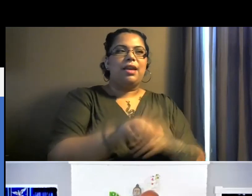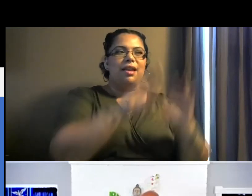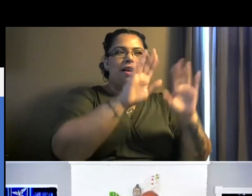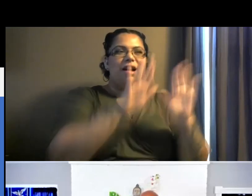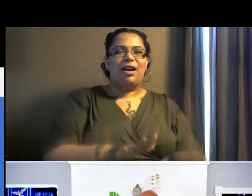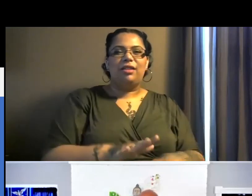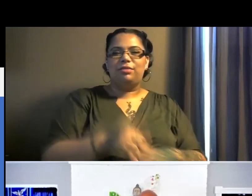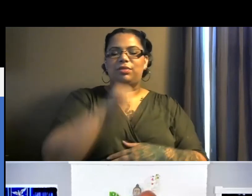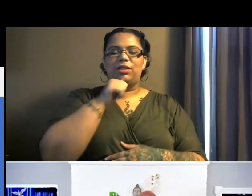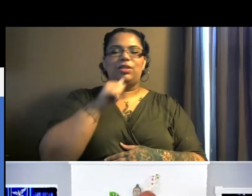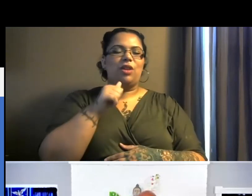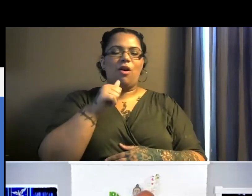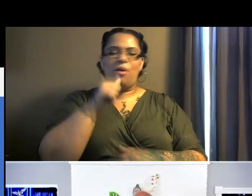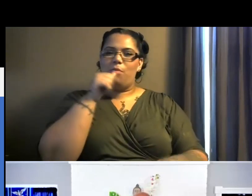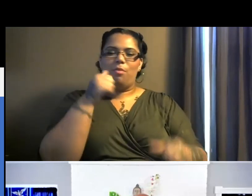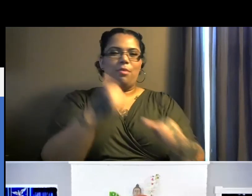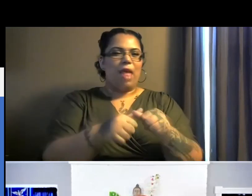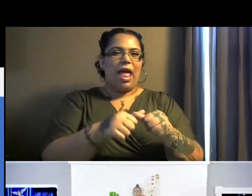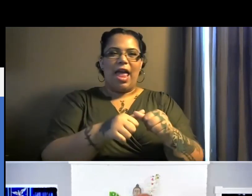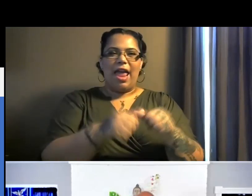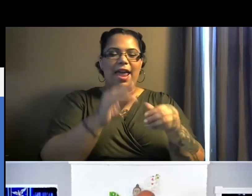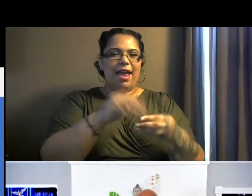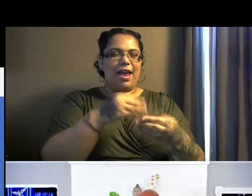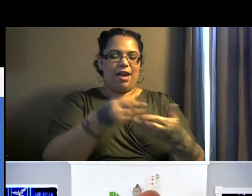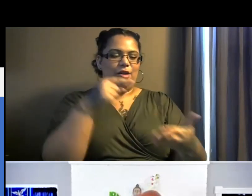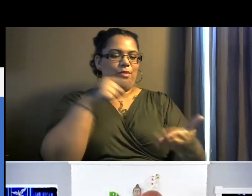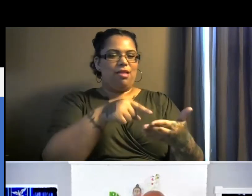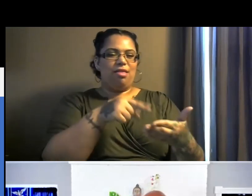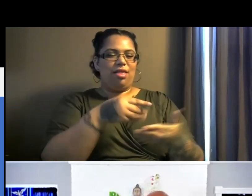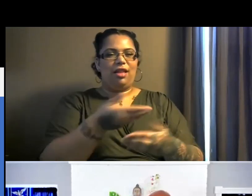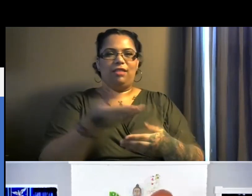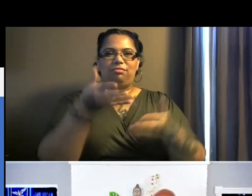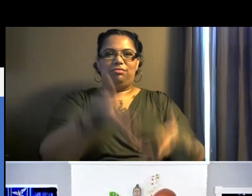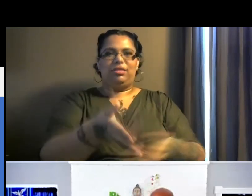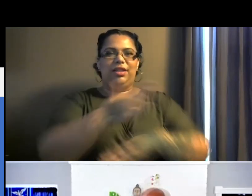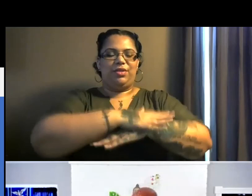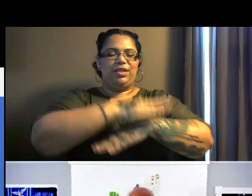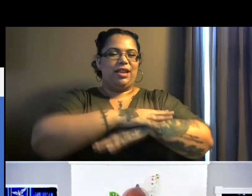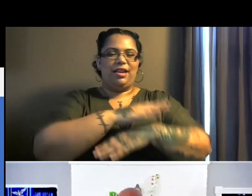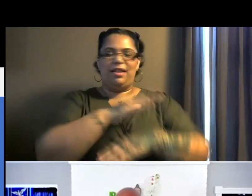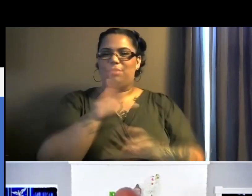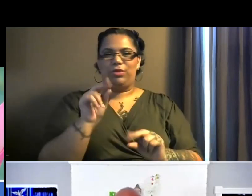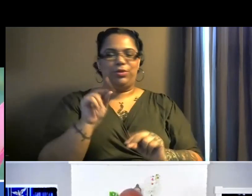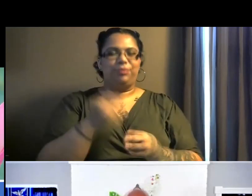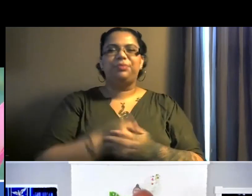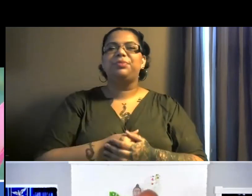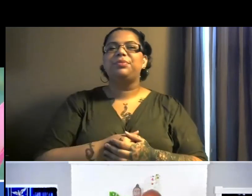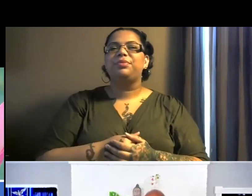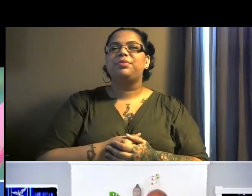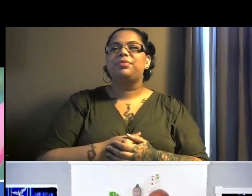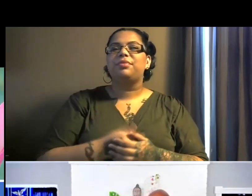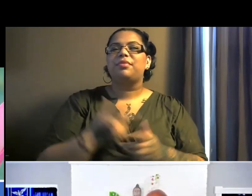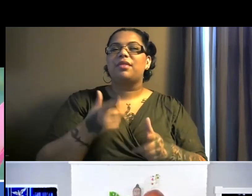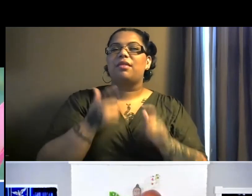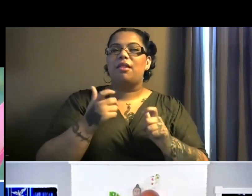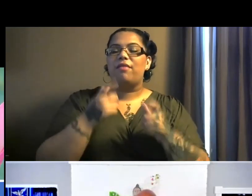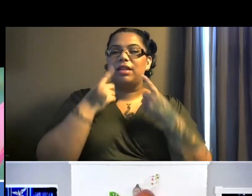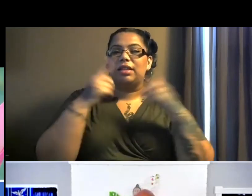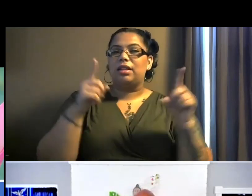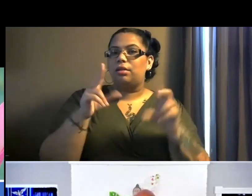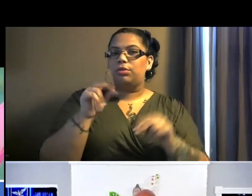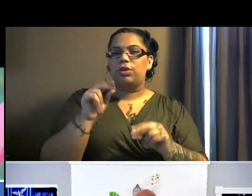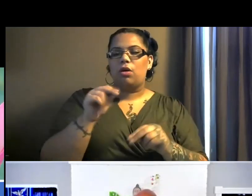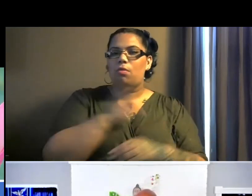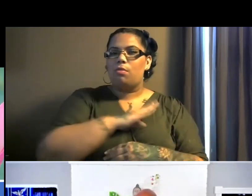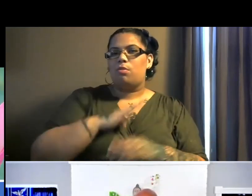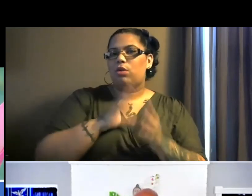it on the dining table, but be awesome. So quick announcement. There is no board meeting. Normally the